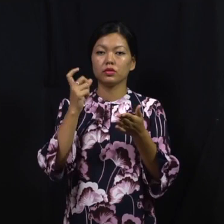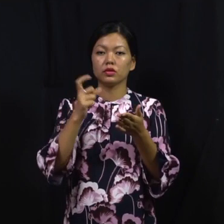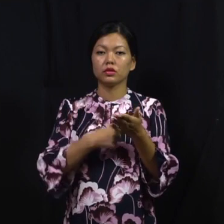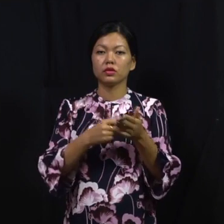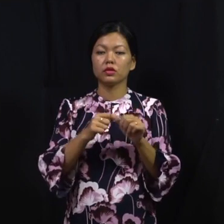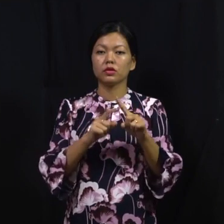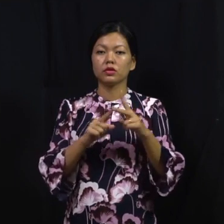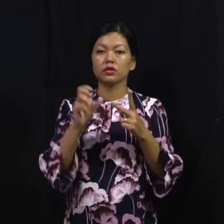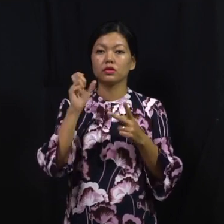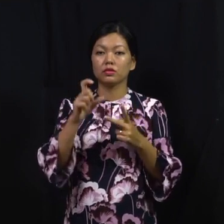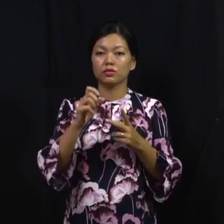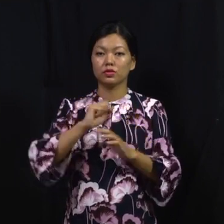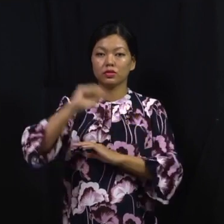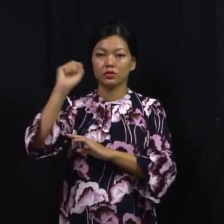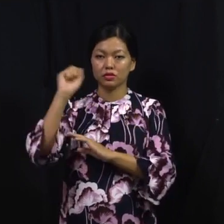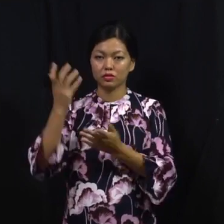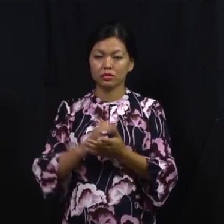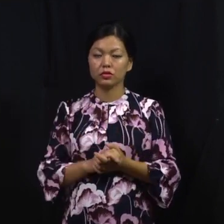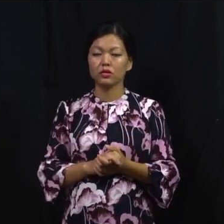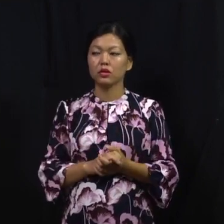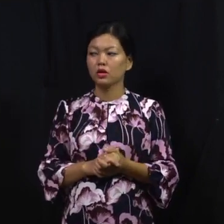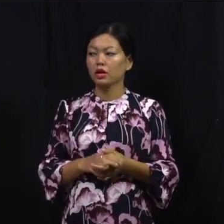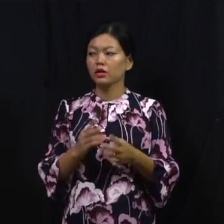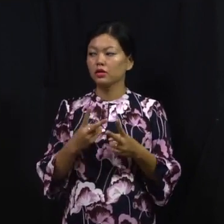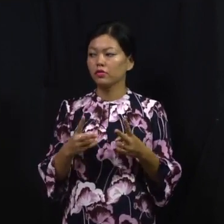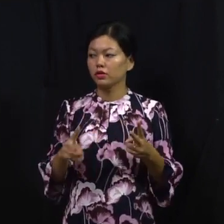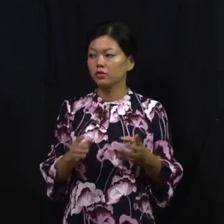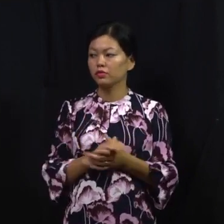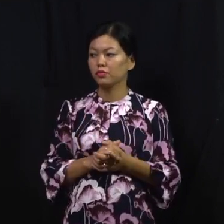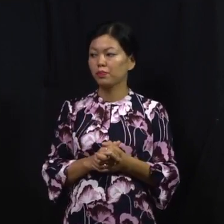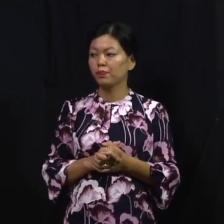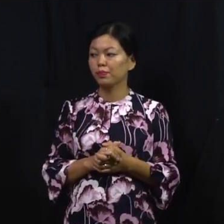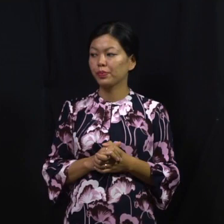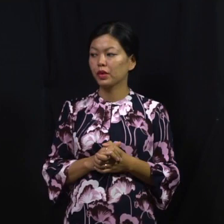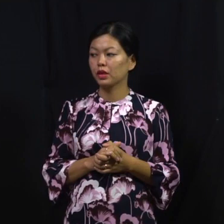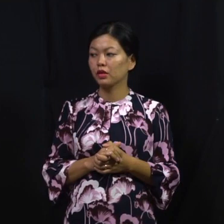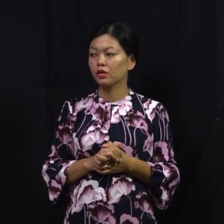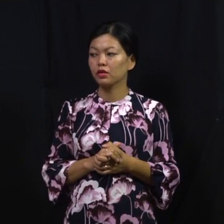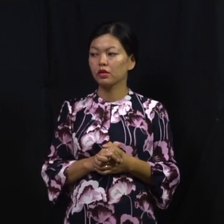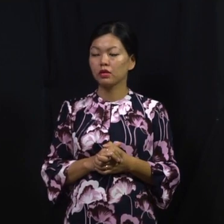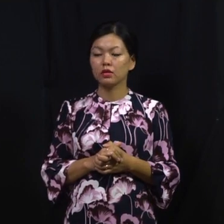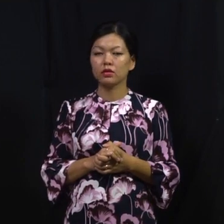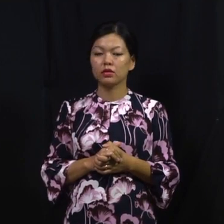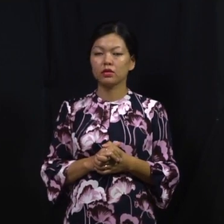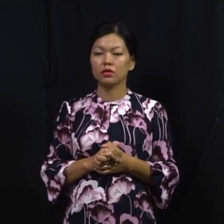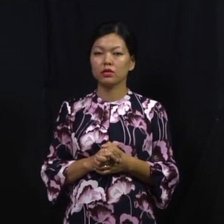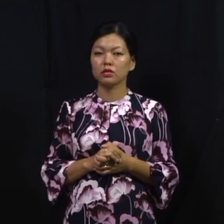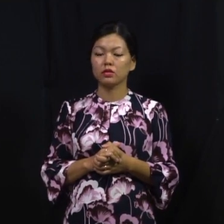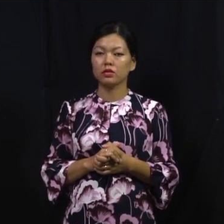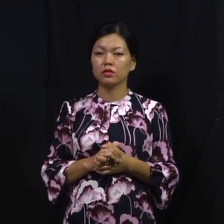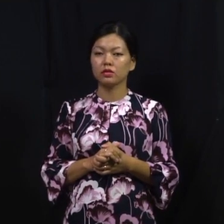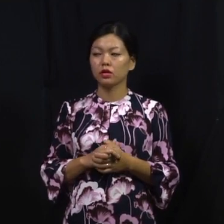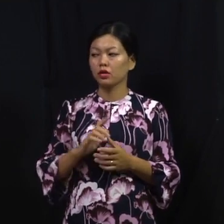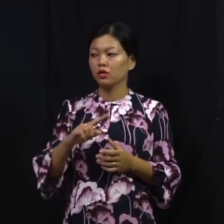nation thought that it is necessary and it's important for a nation. Okay, shared ideas and values. Again,